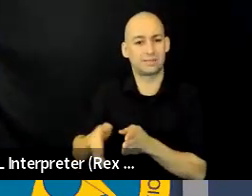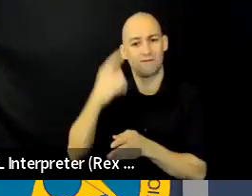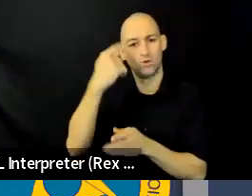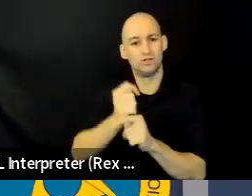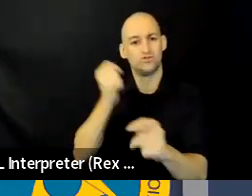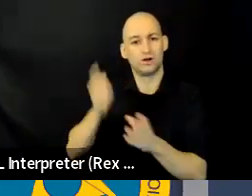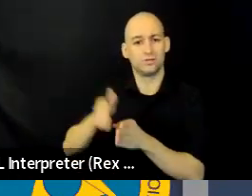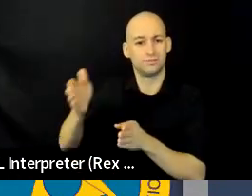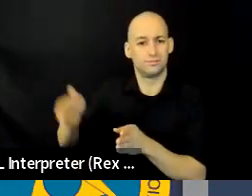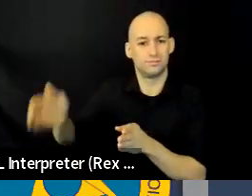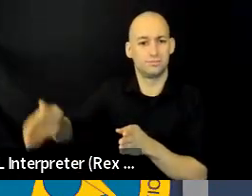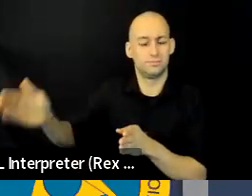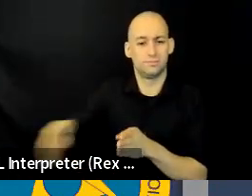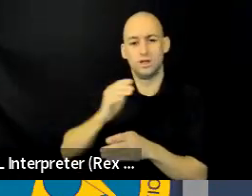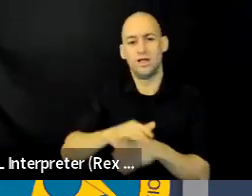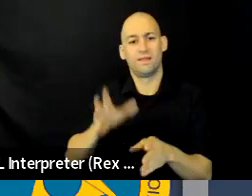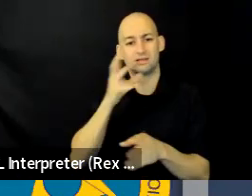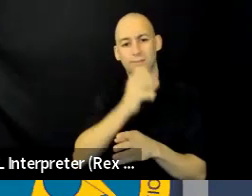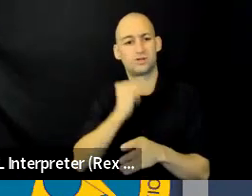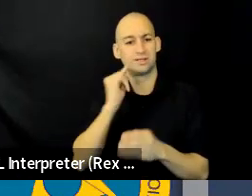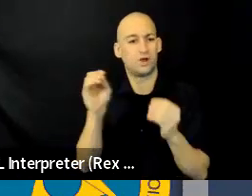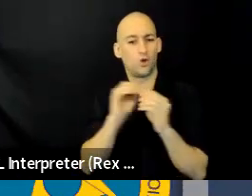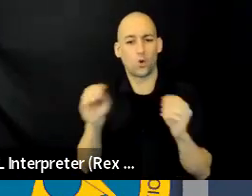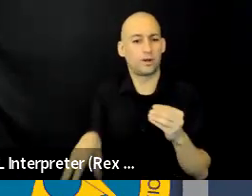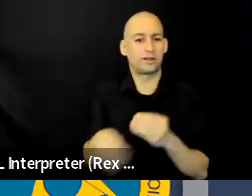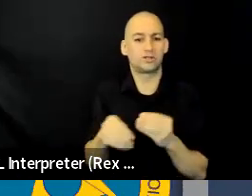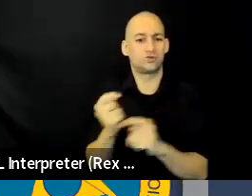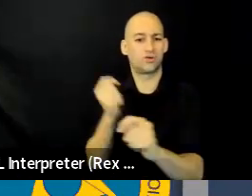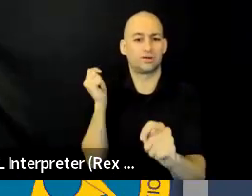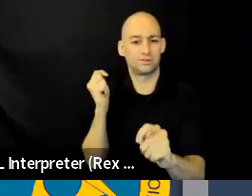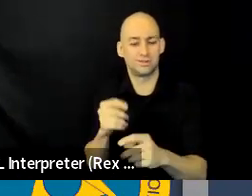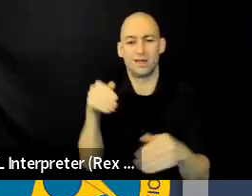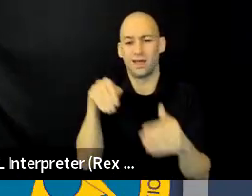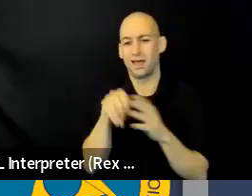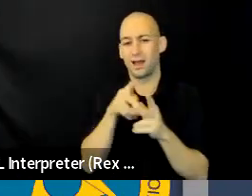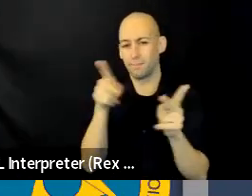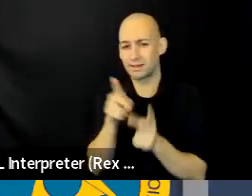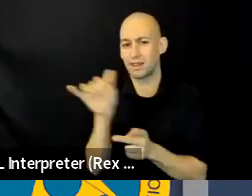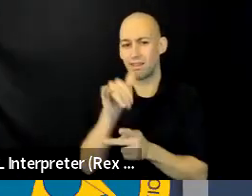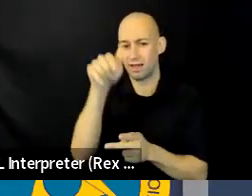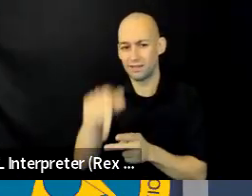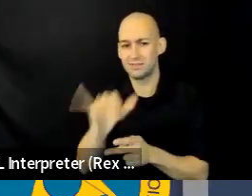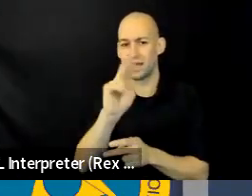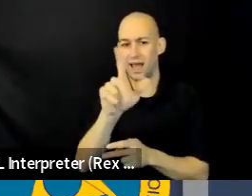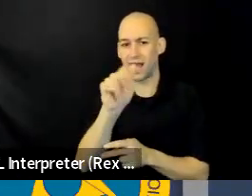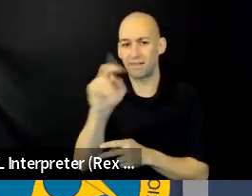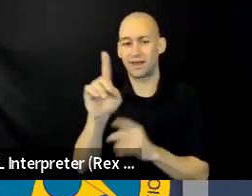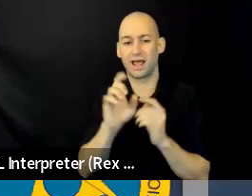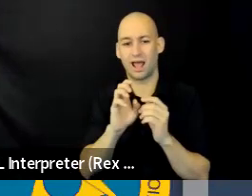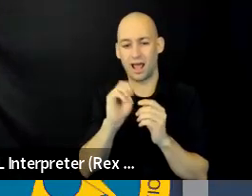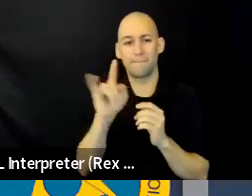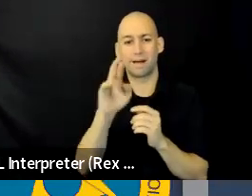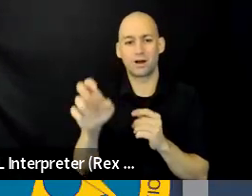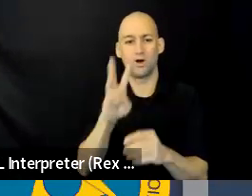lanes. But the assumption is that there'll be no additional trucks. And at a place like this Inland Empire community, where